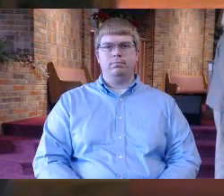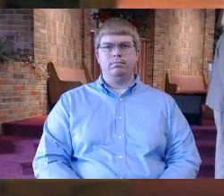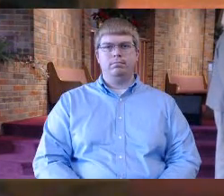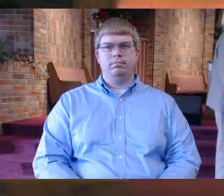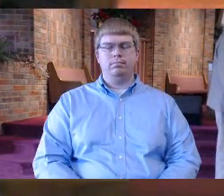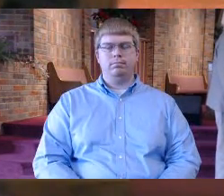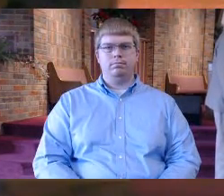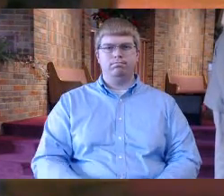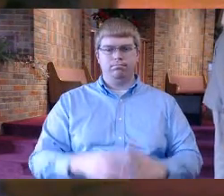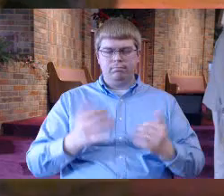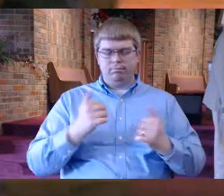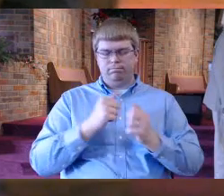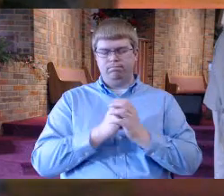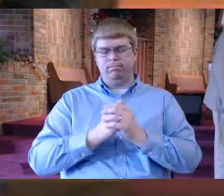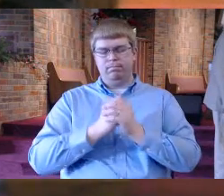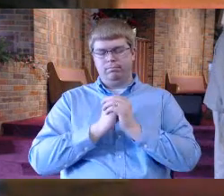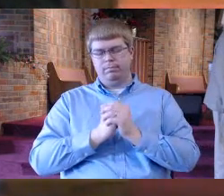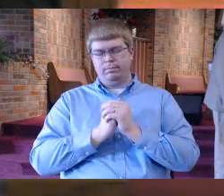Let us pray.